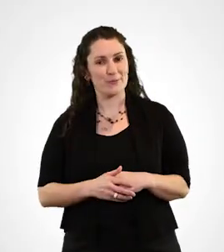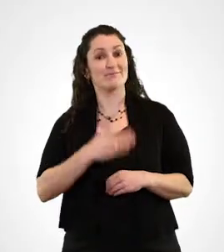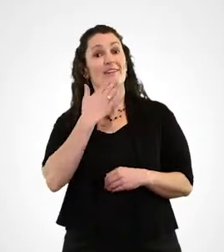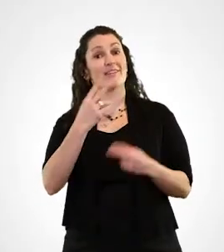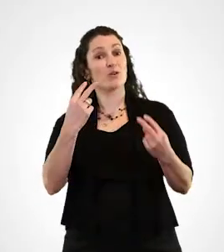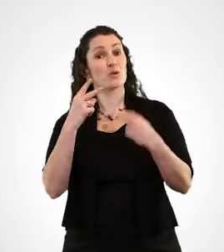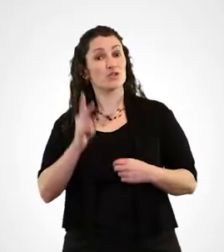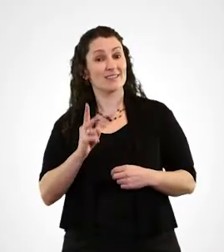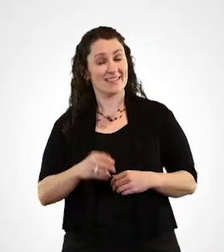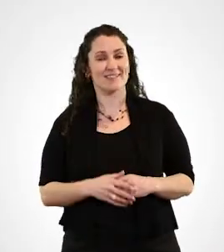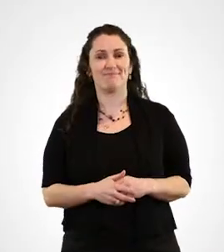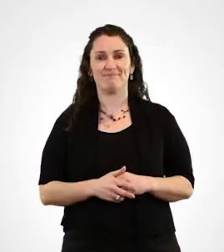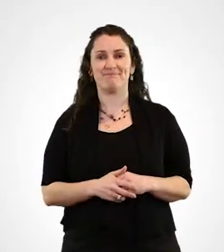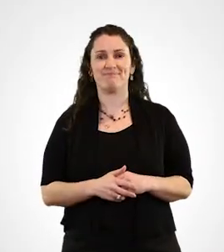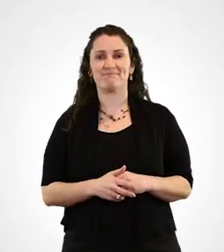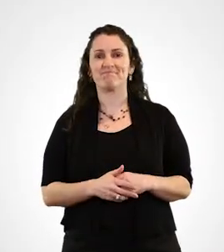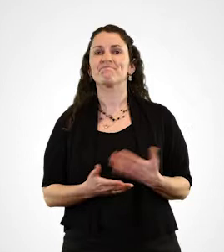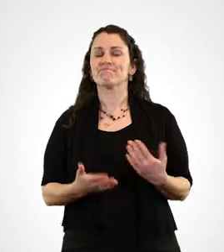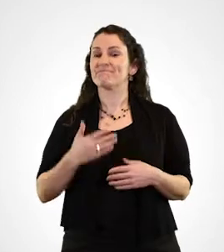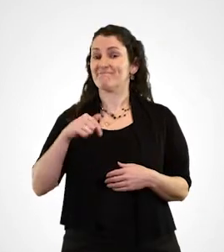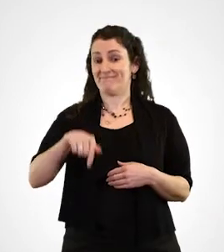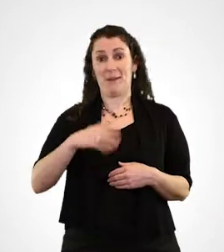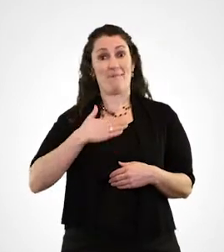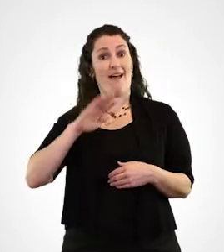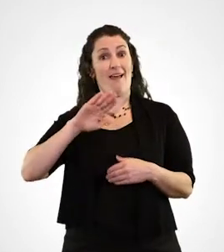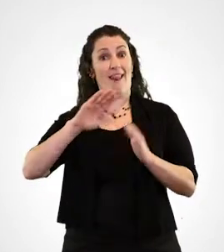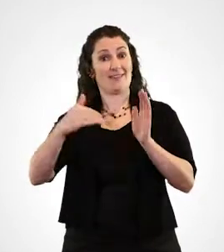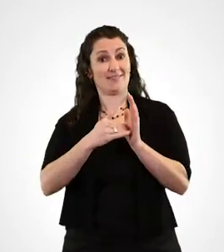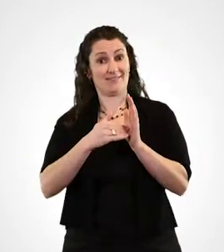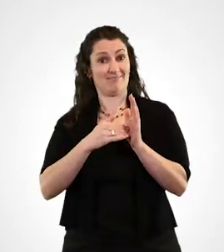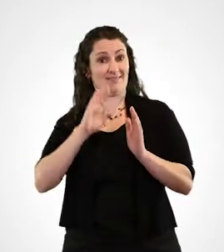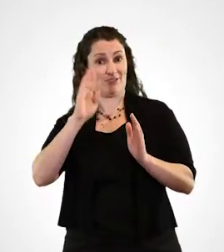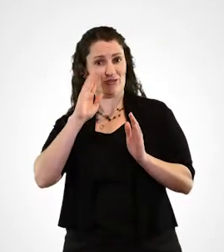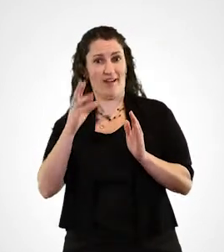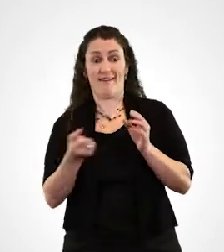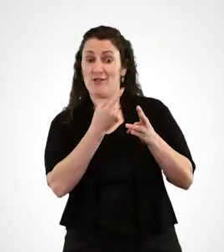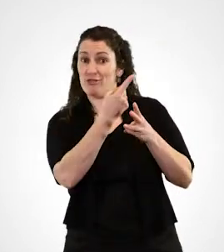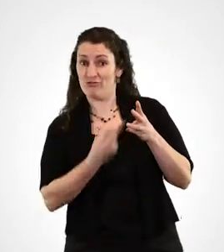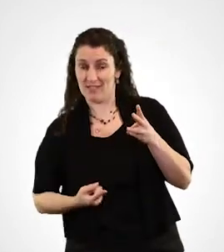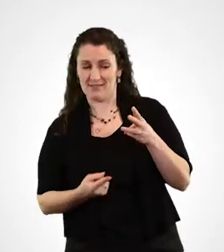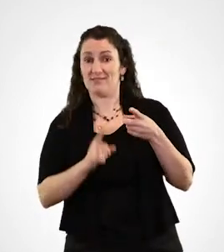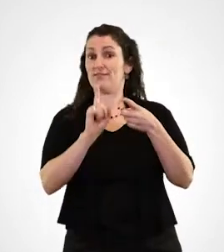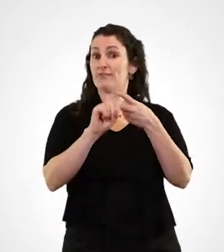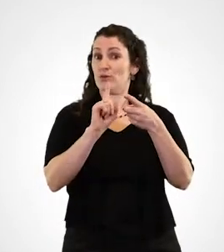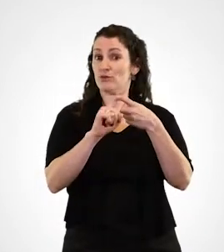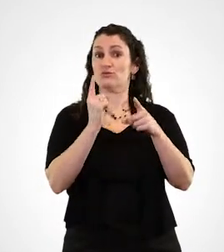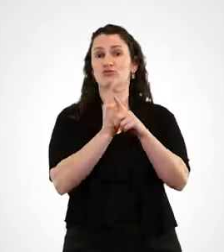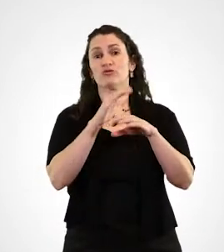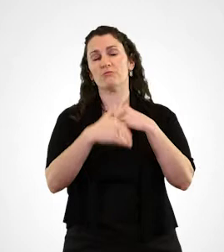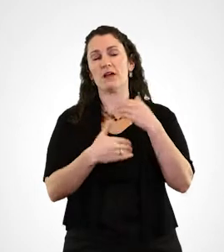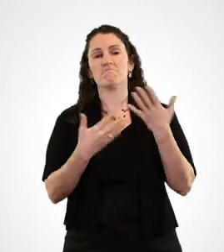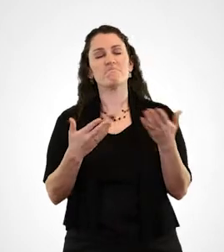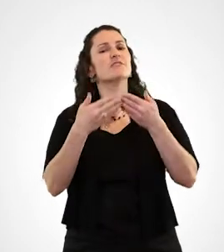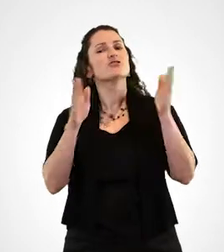Hello everyone. Thanks for joining me again. This is the last of the series of 3 lectures. The first one